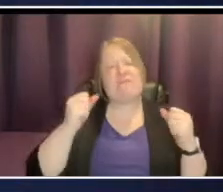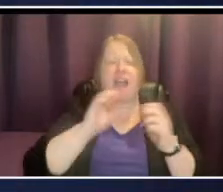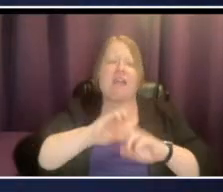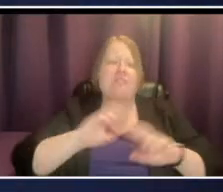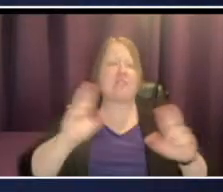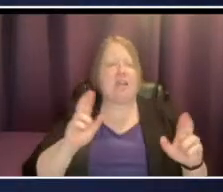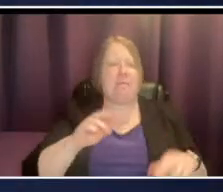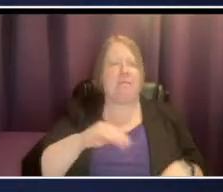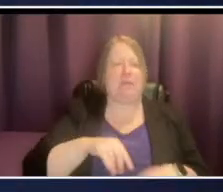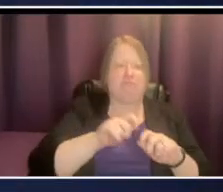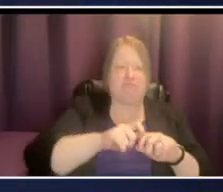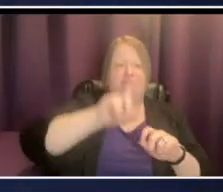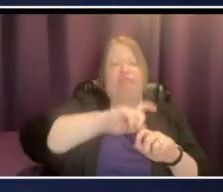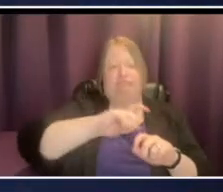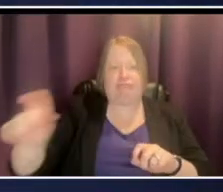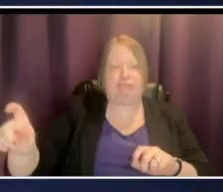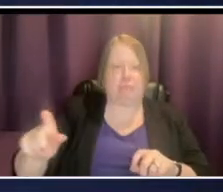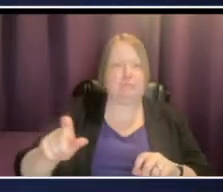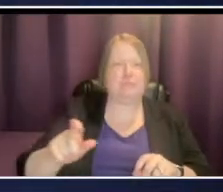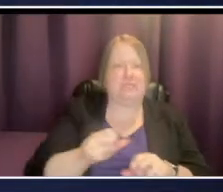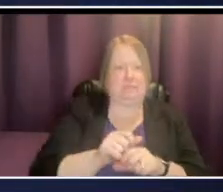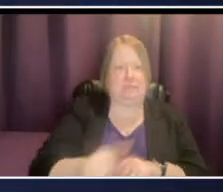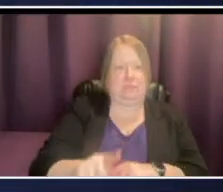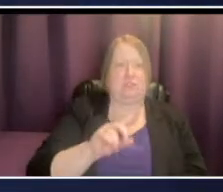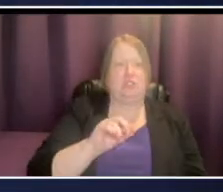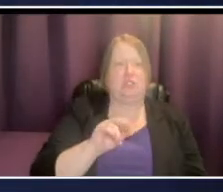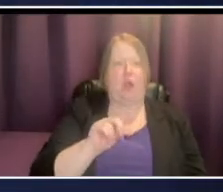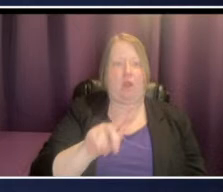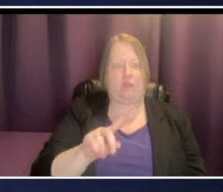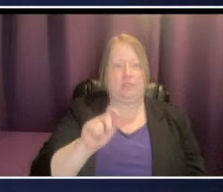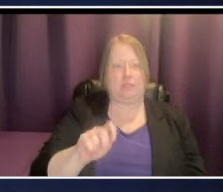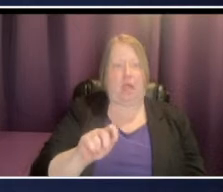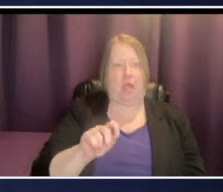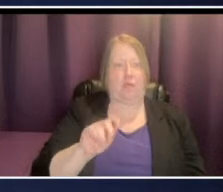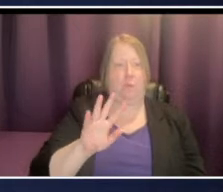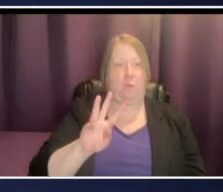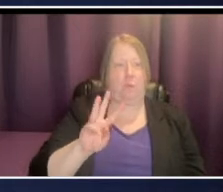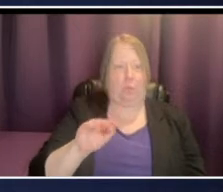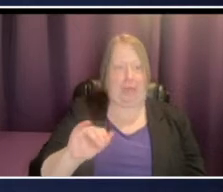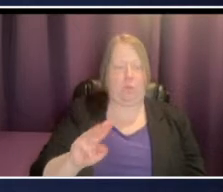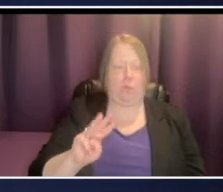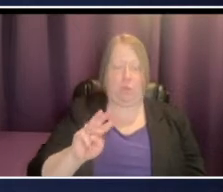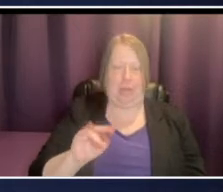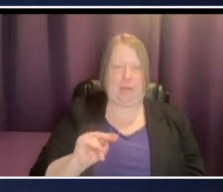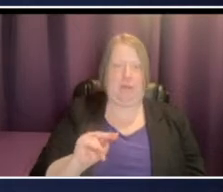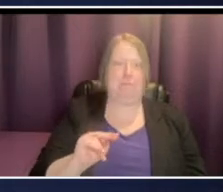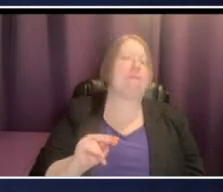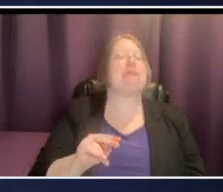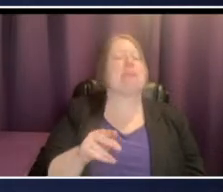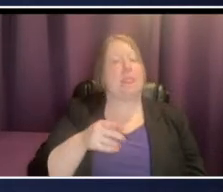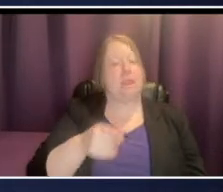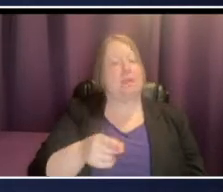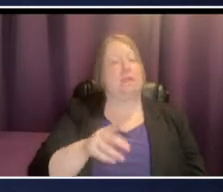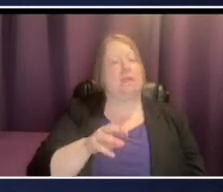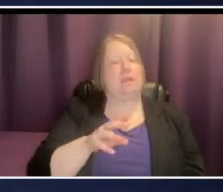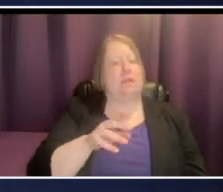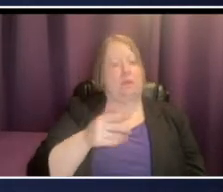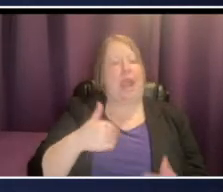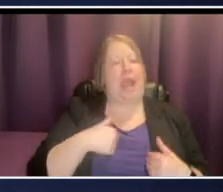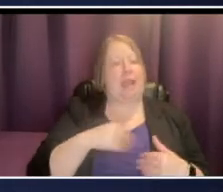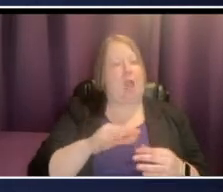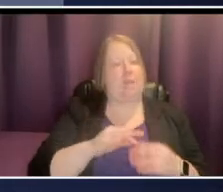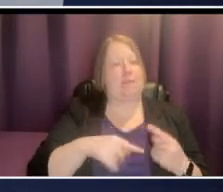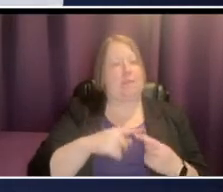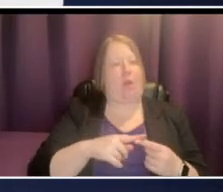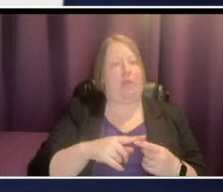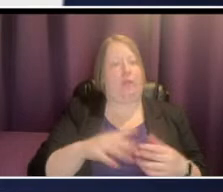the Donald.win. The linked webpage had comments about the joint session of Congress on January 6th. Take a